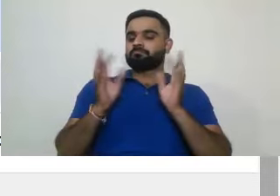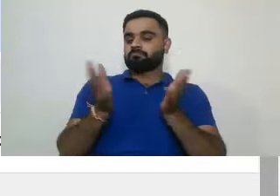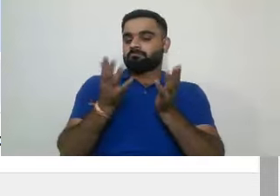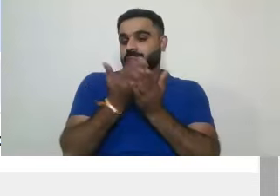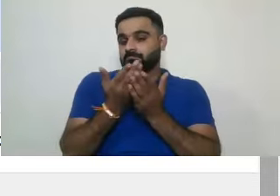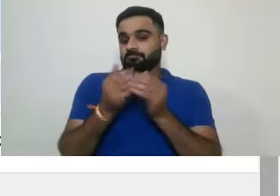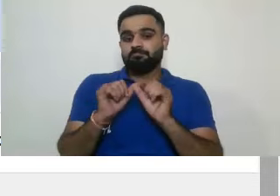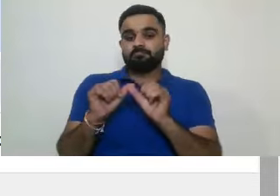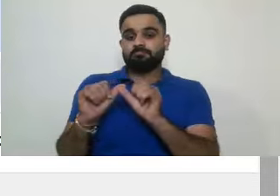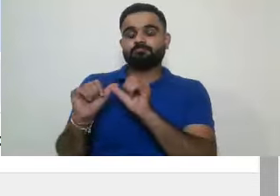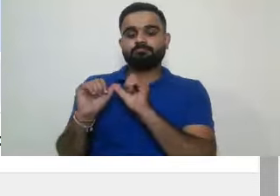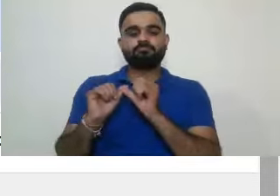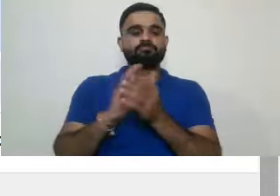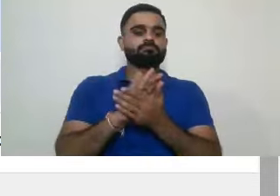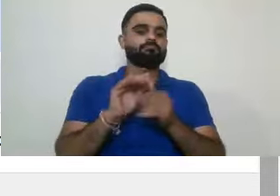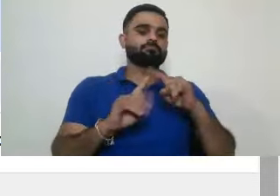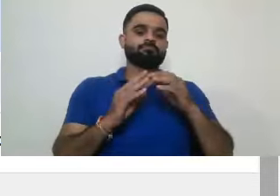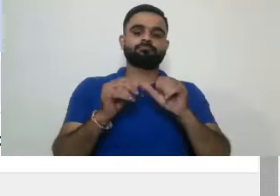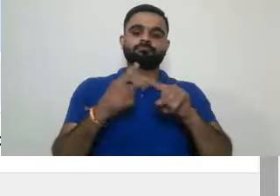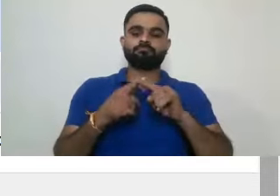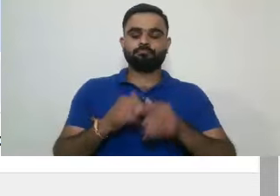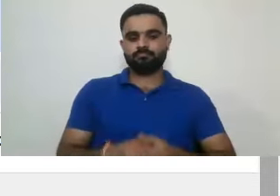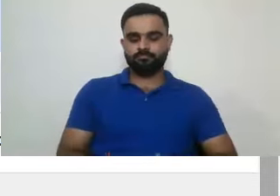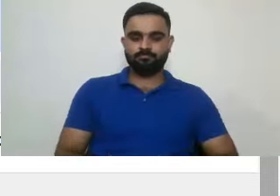link in the chat box.